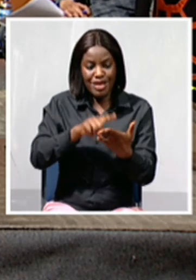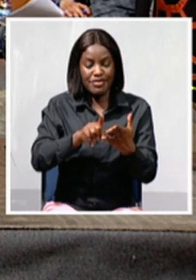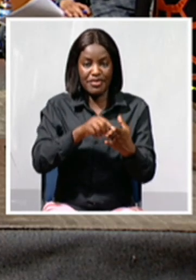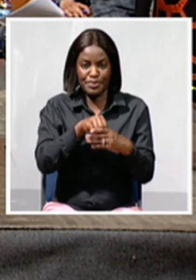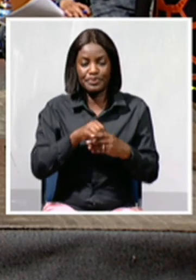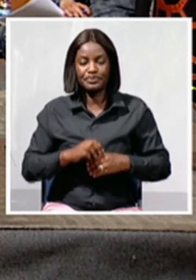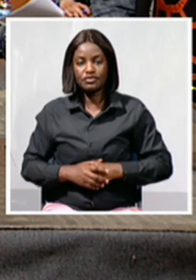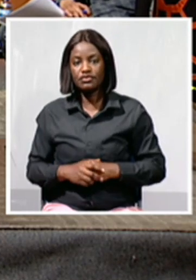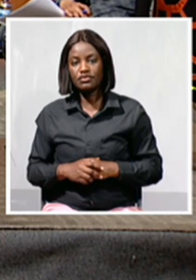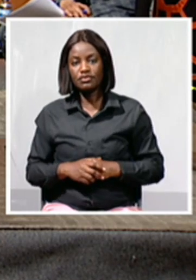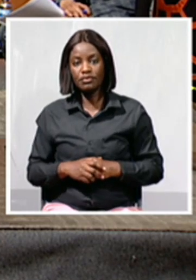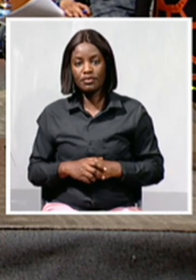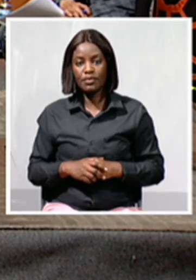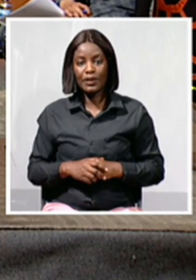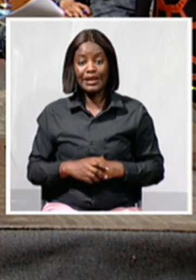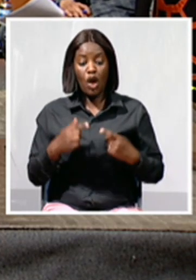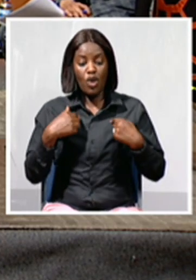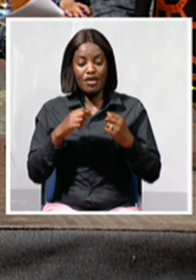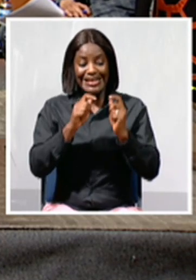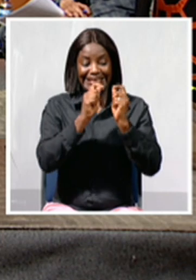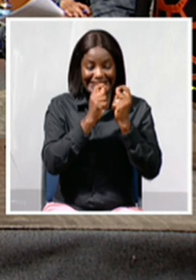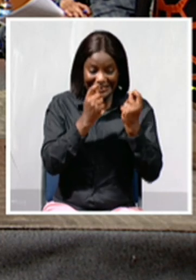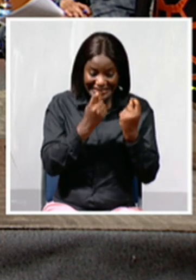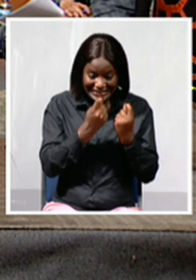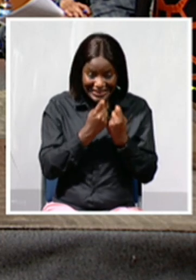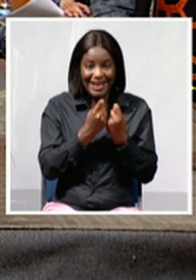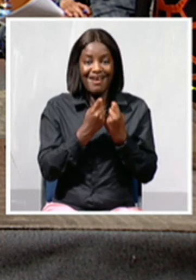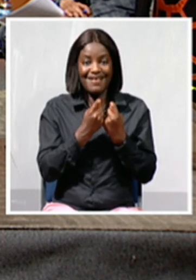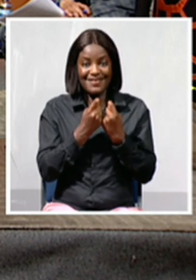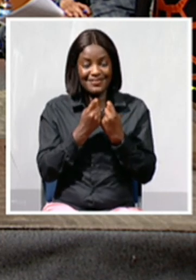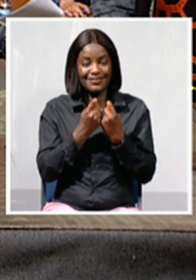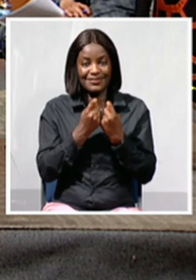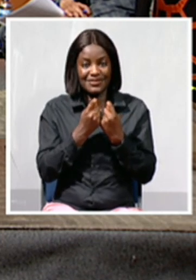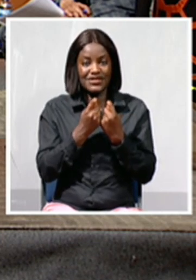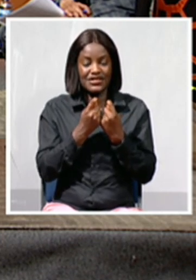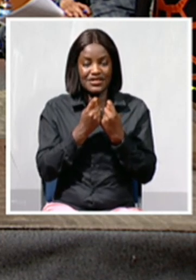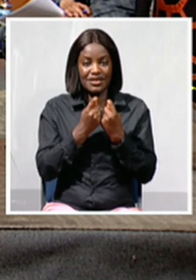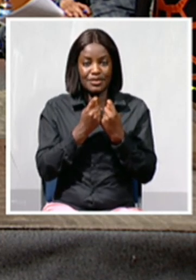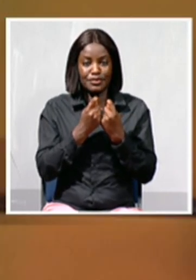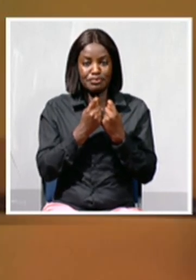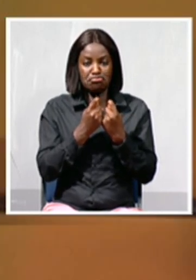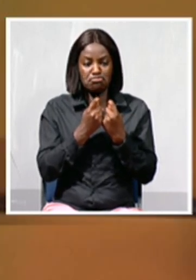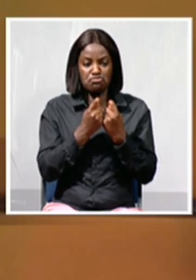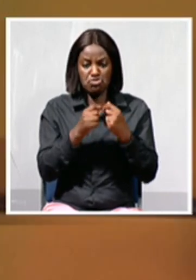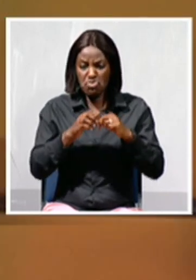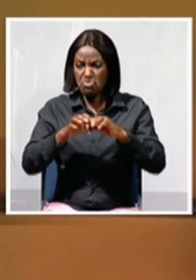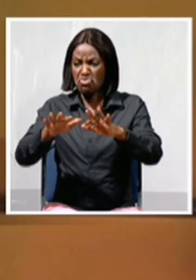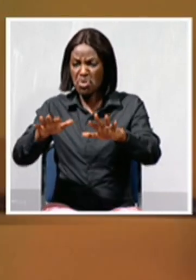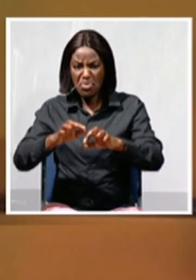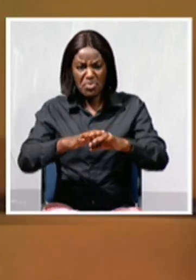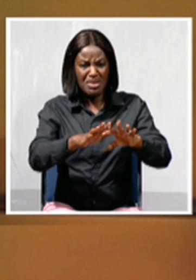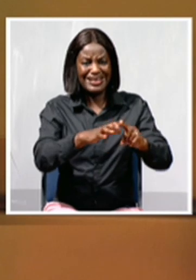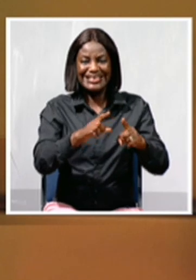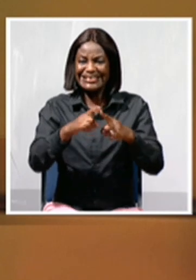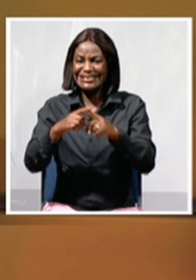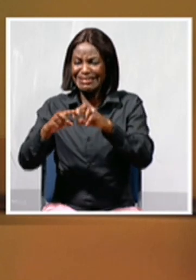that we have demobilized our teams. On top of that, we have also demobilized our equipment. We have